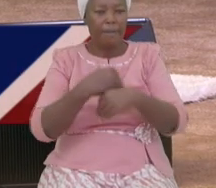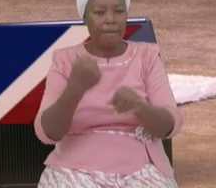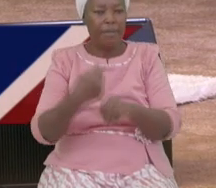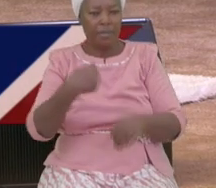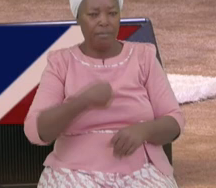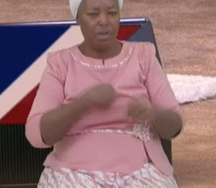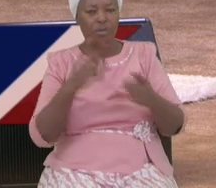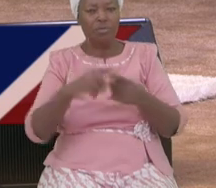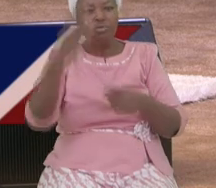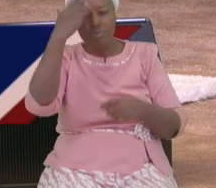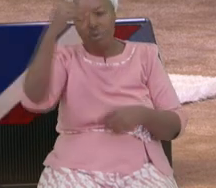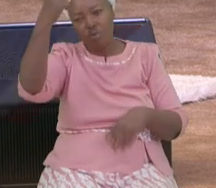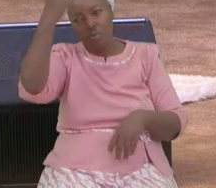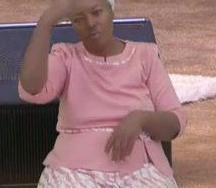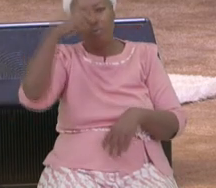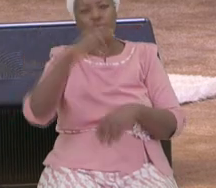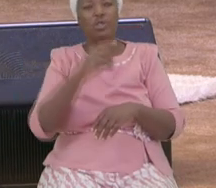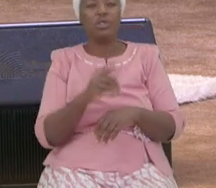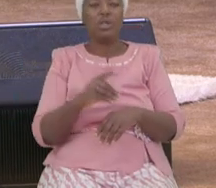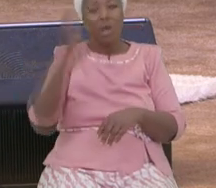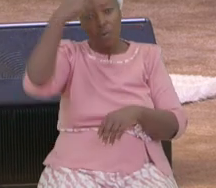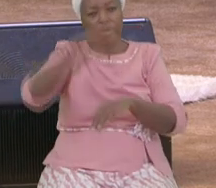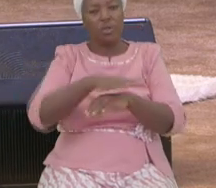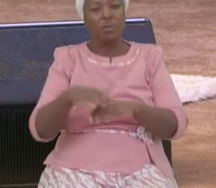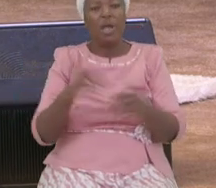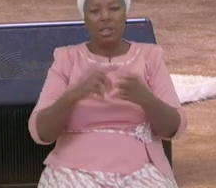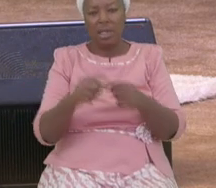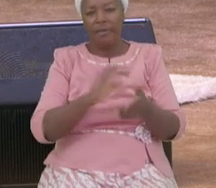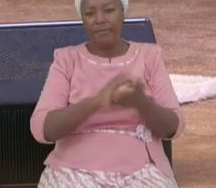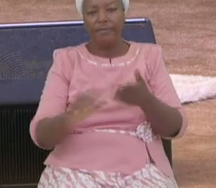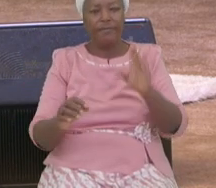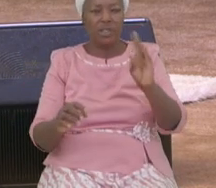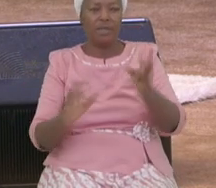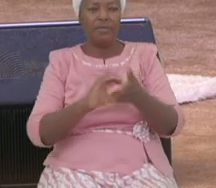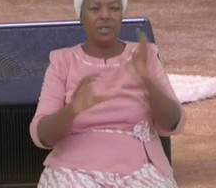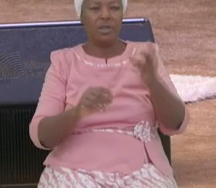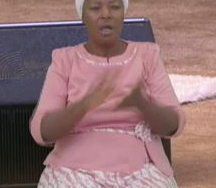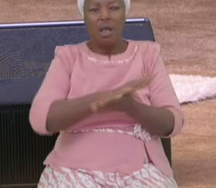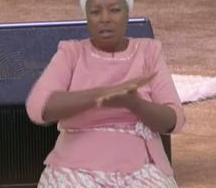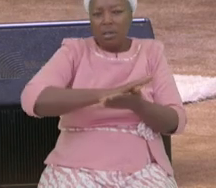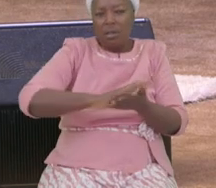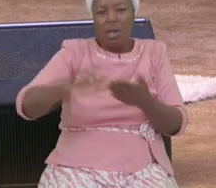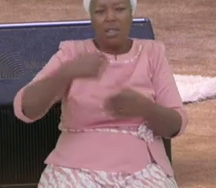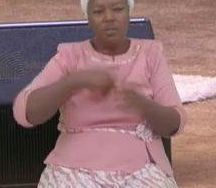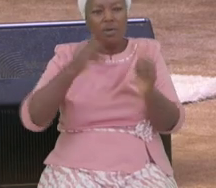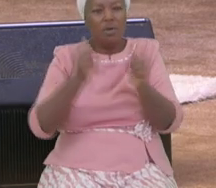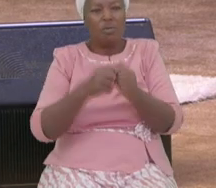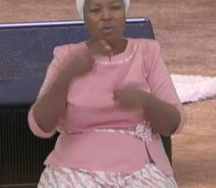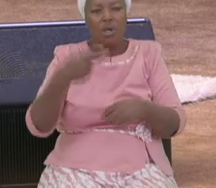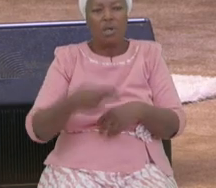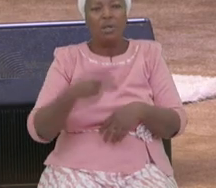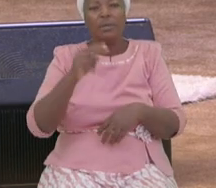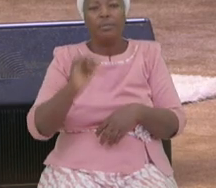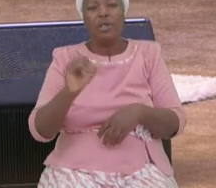to know wisdom. Then it says in verse 7, purge me with hyssop, and